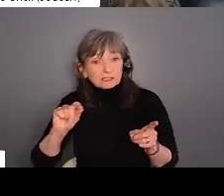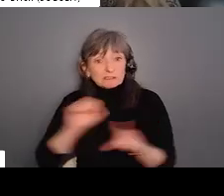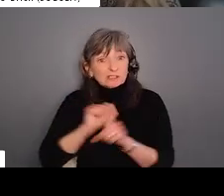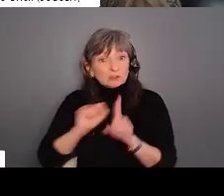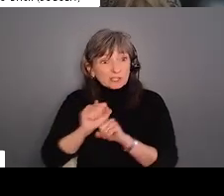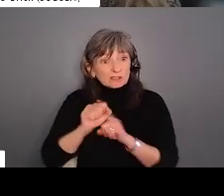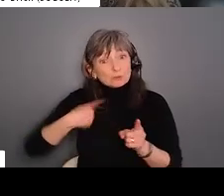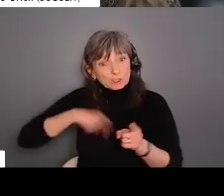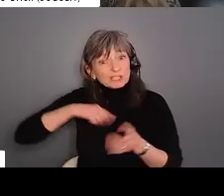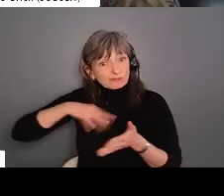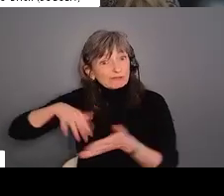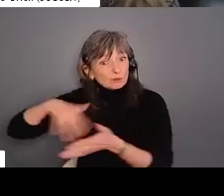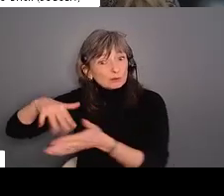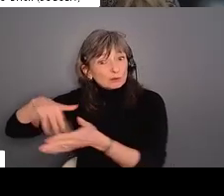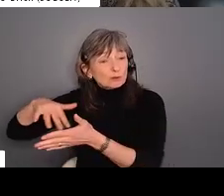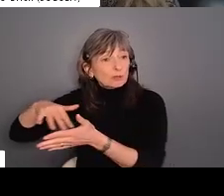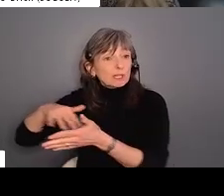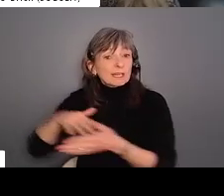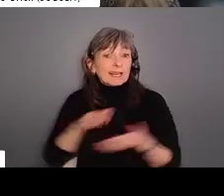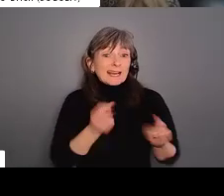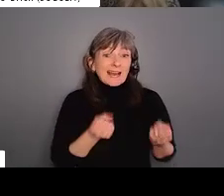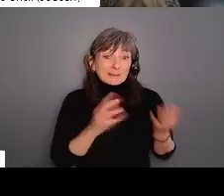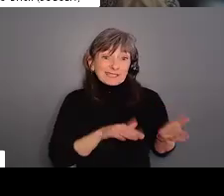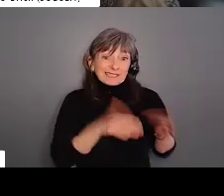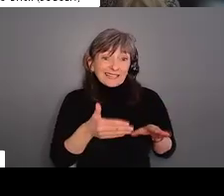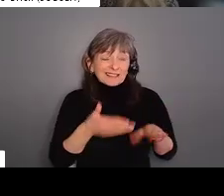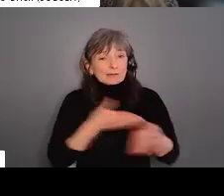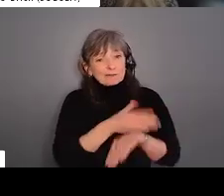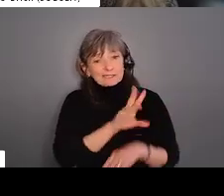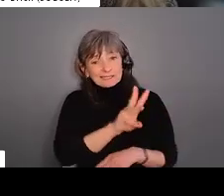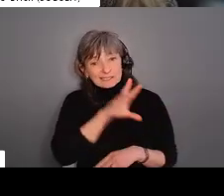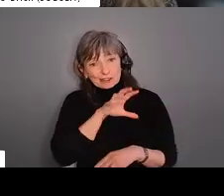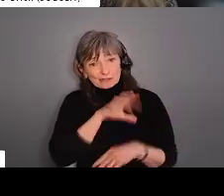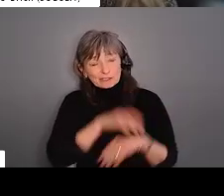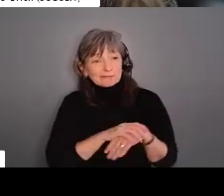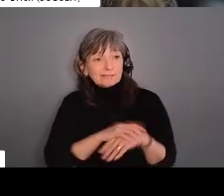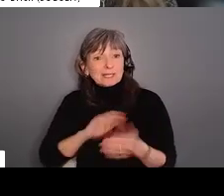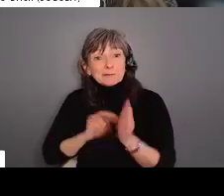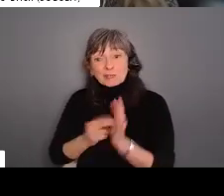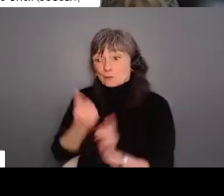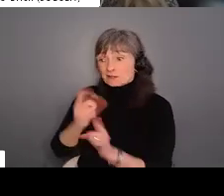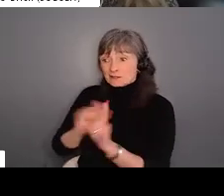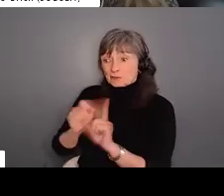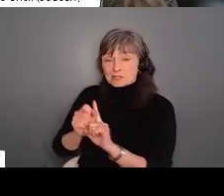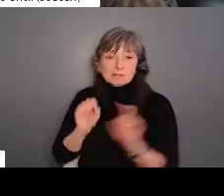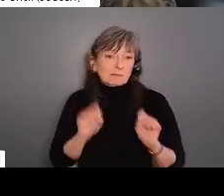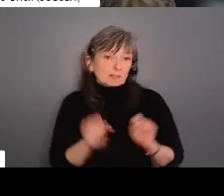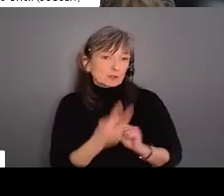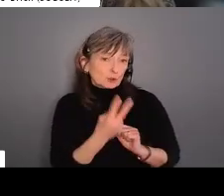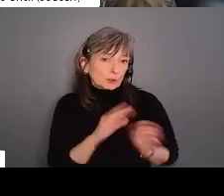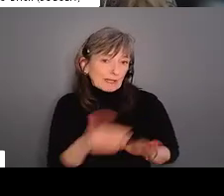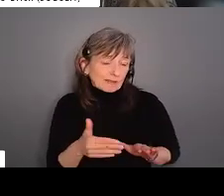involved over 600 deaths. And that means that some cases involved more than one death. Could be